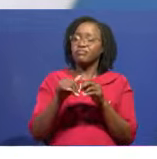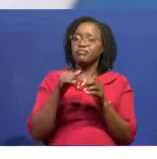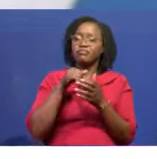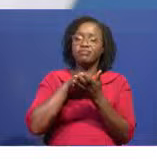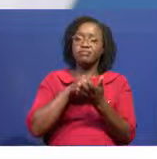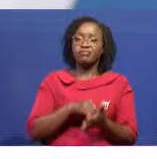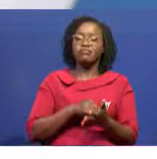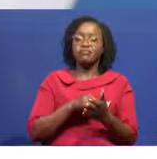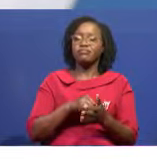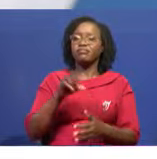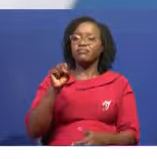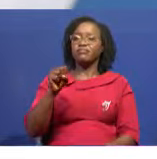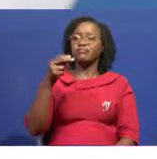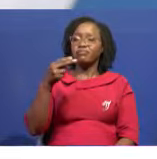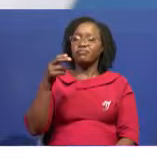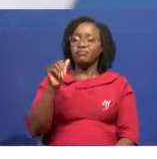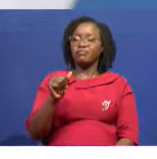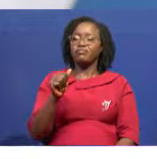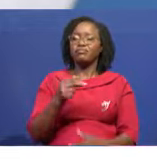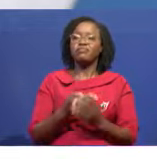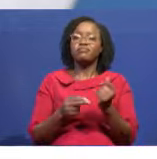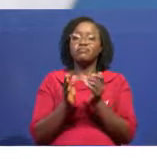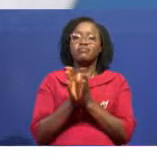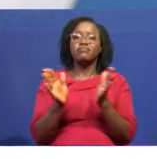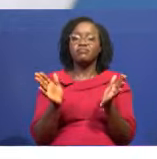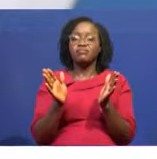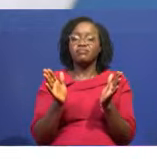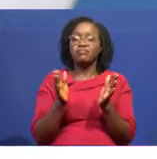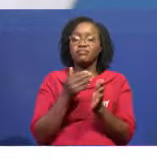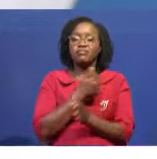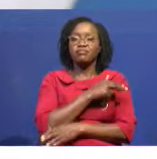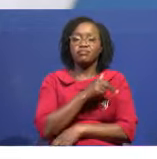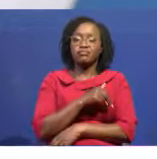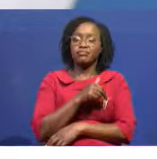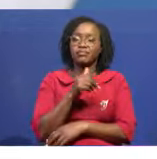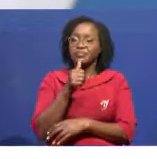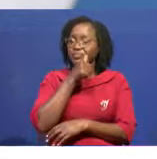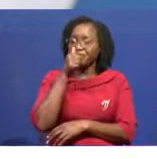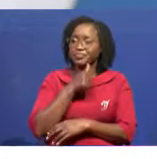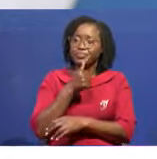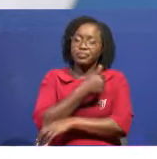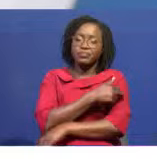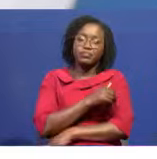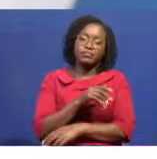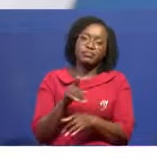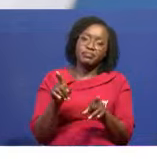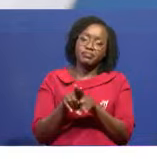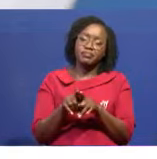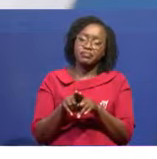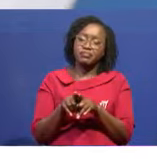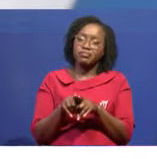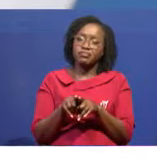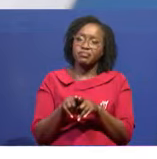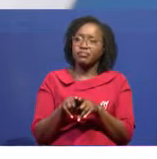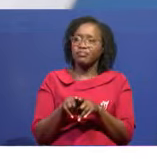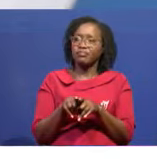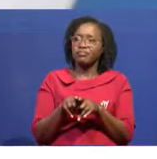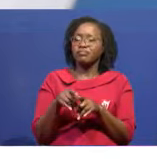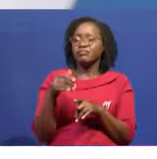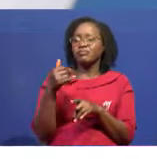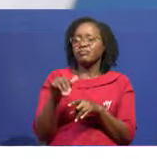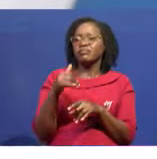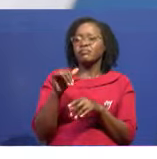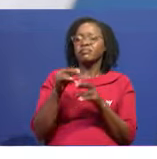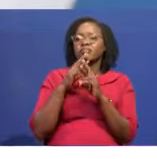the SHA in terms of both the public hospitals and the private hospitals. I don't want to jump the gun because we have not yet released